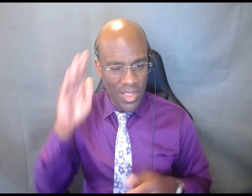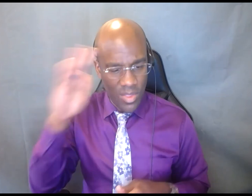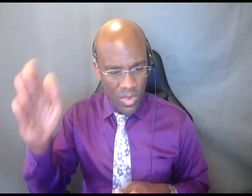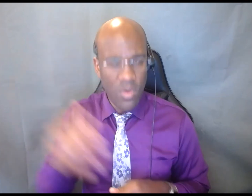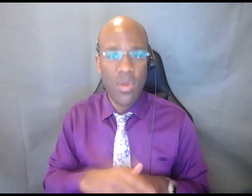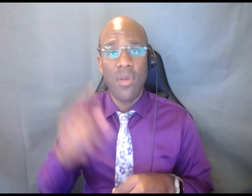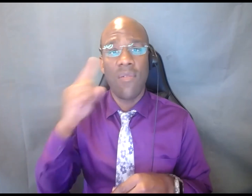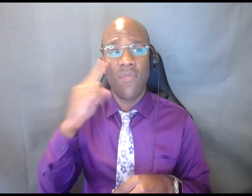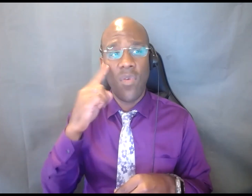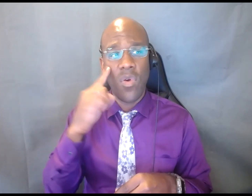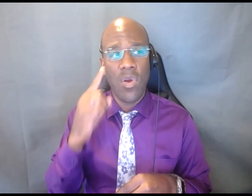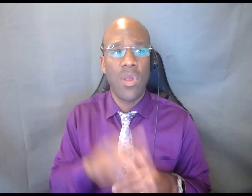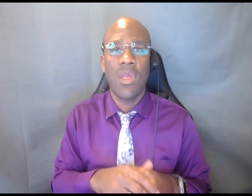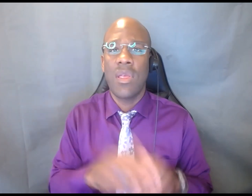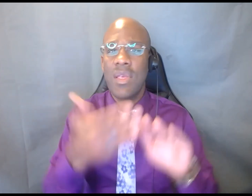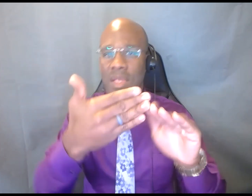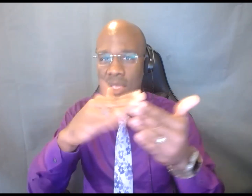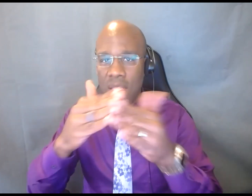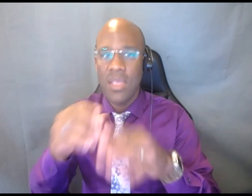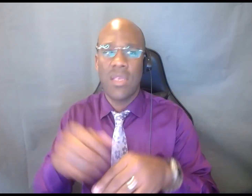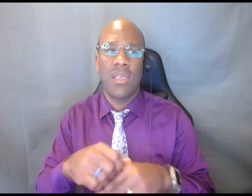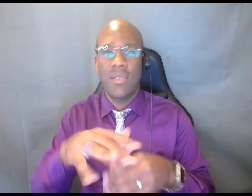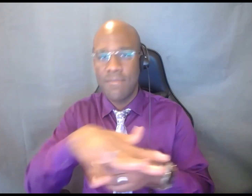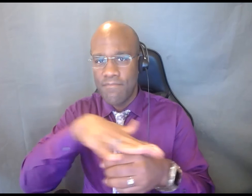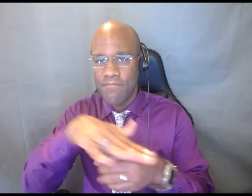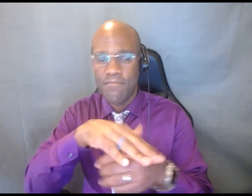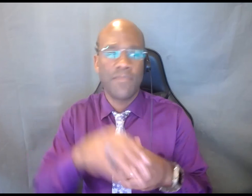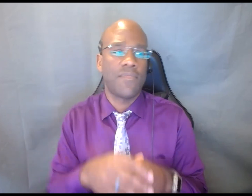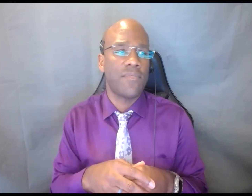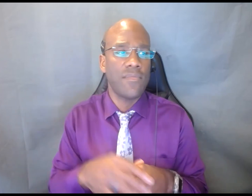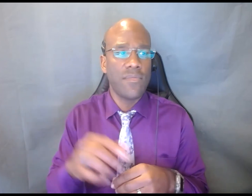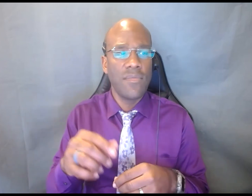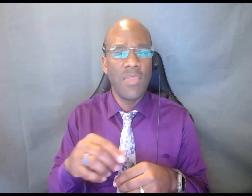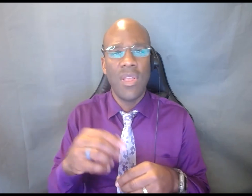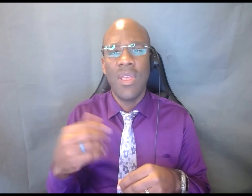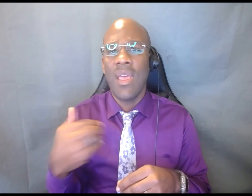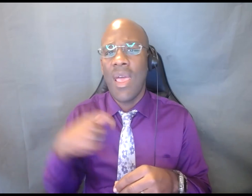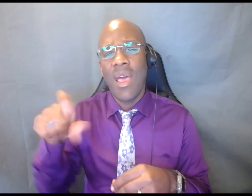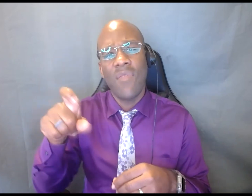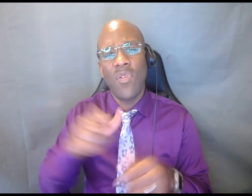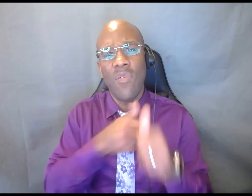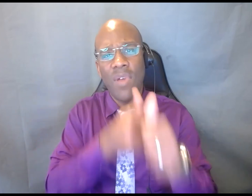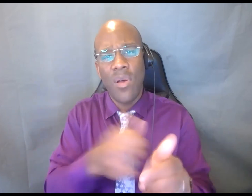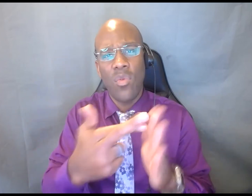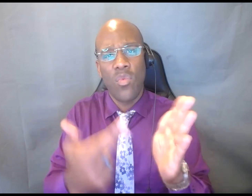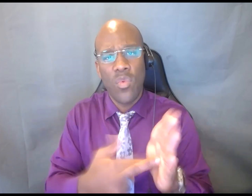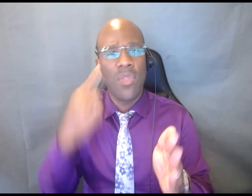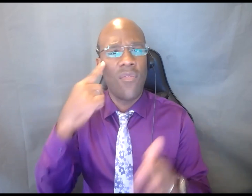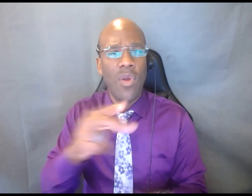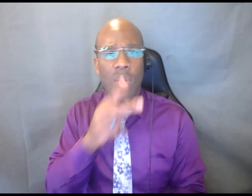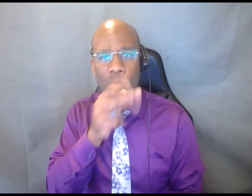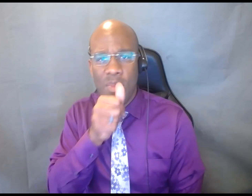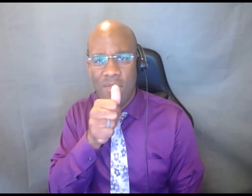and families who receive government assistance are subject to the rules of private insurance and Medicare,